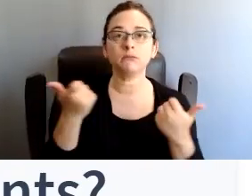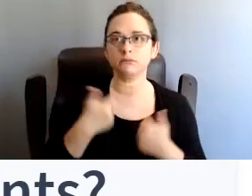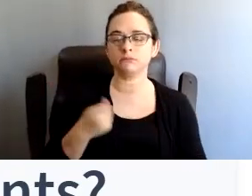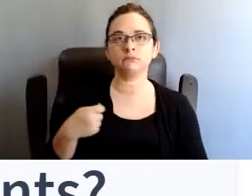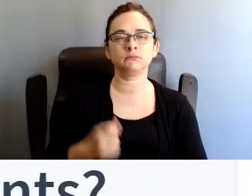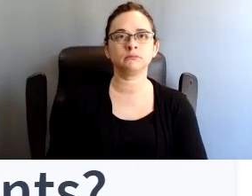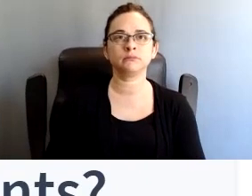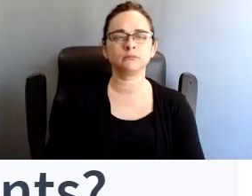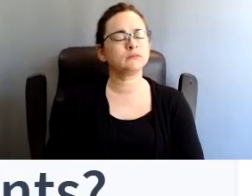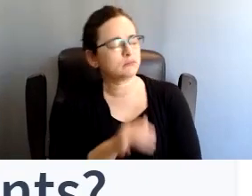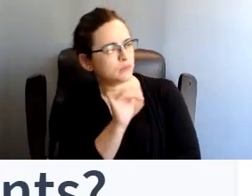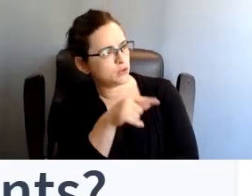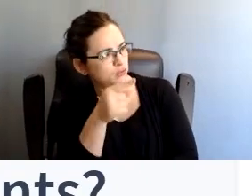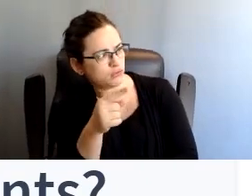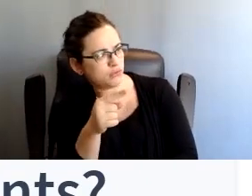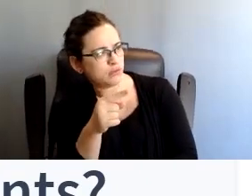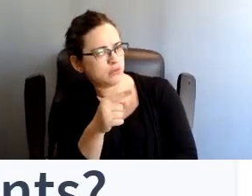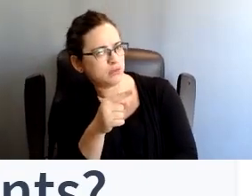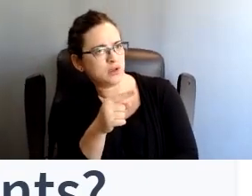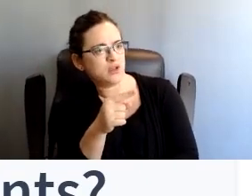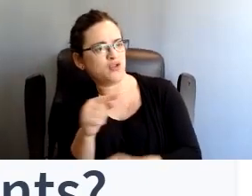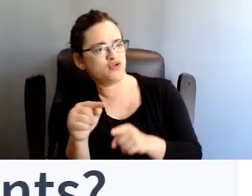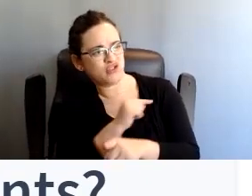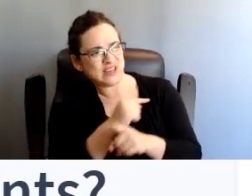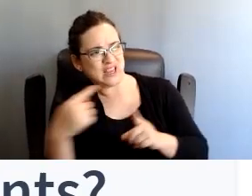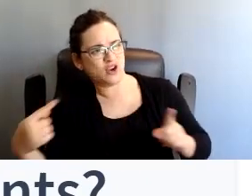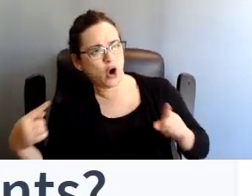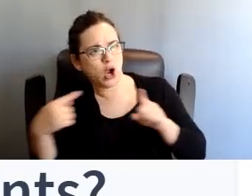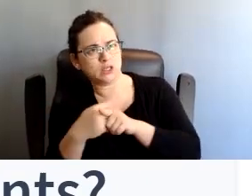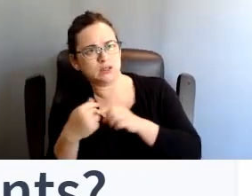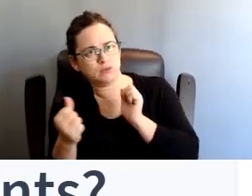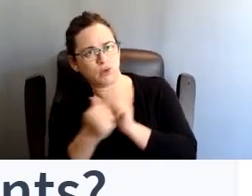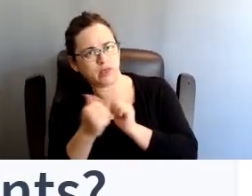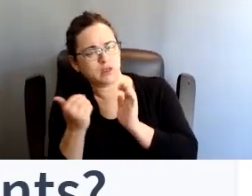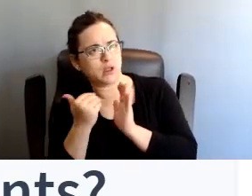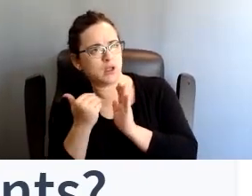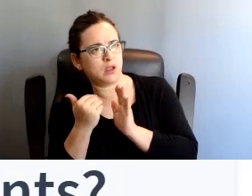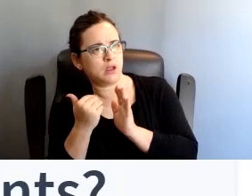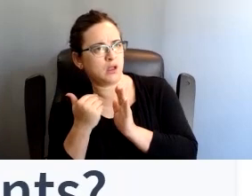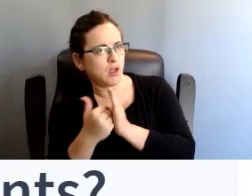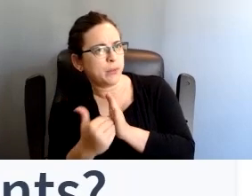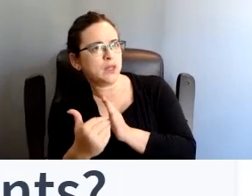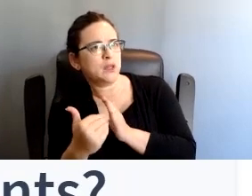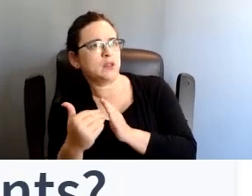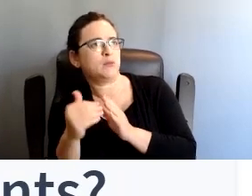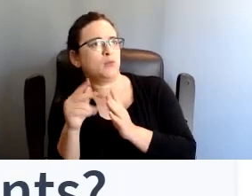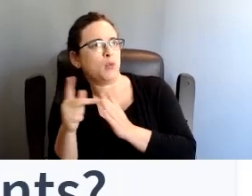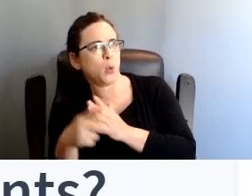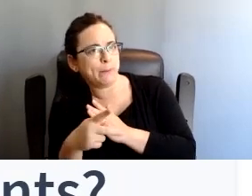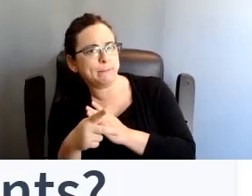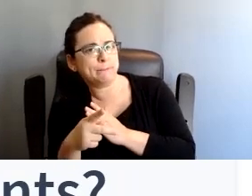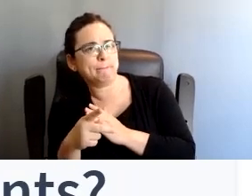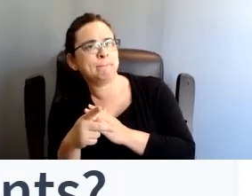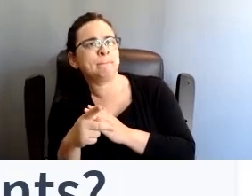also cross-trained with those other ones, the common ones that you have students that are the same with? Or you in the sense that,